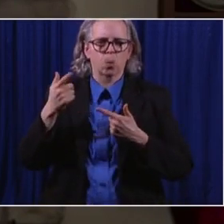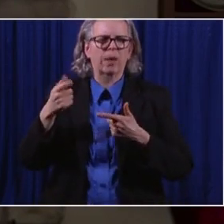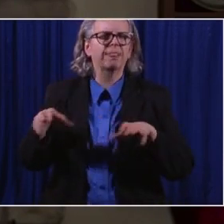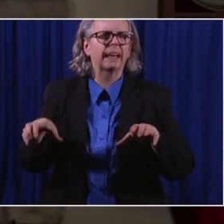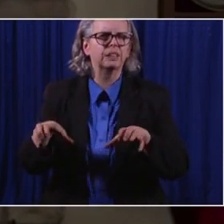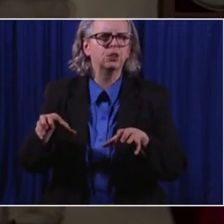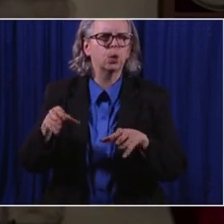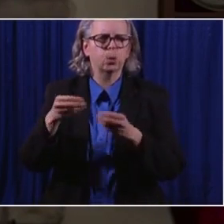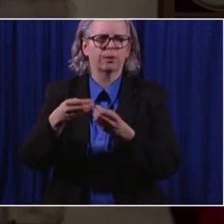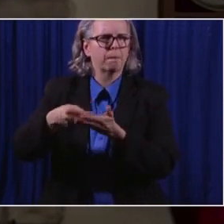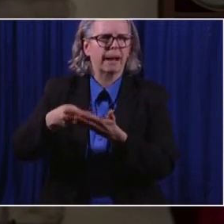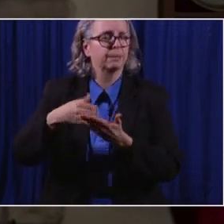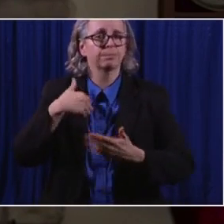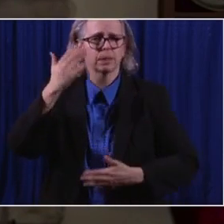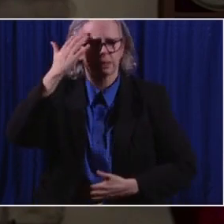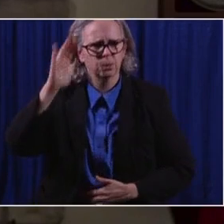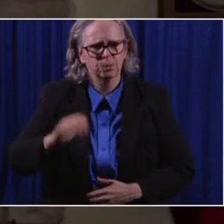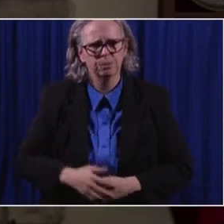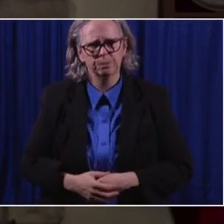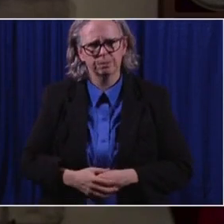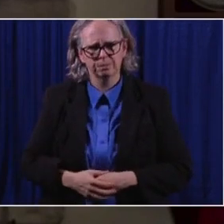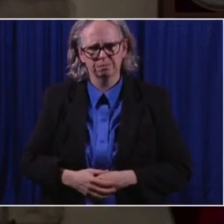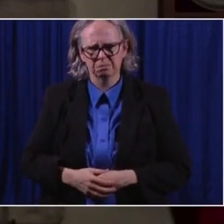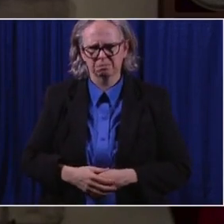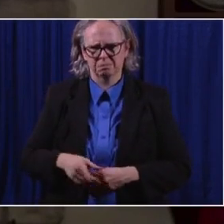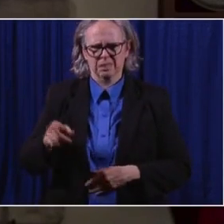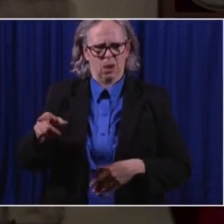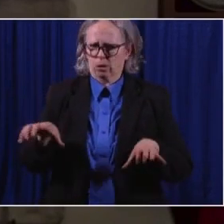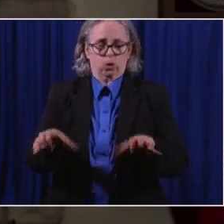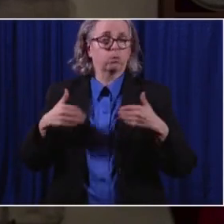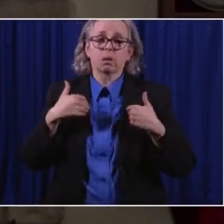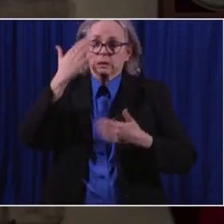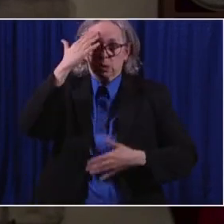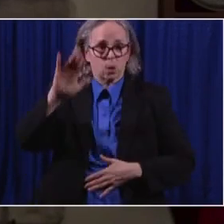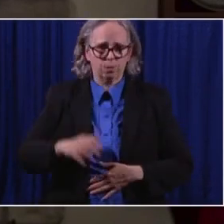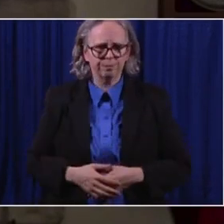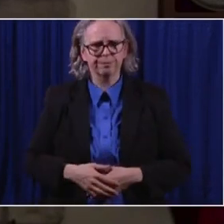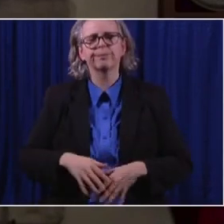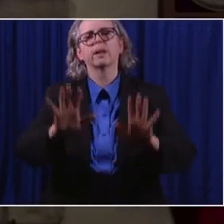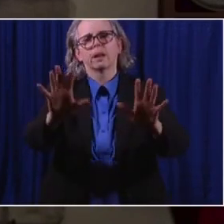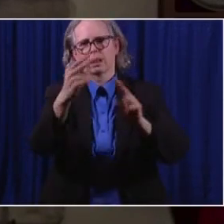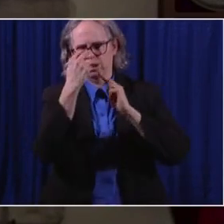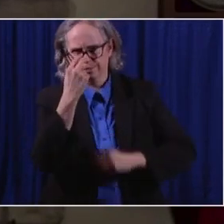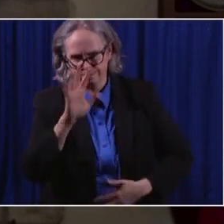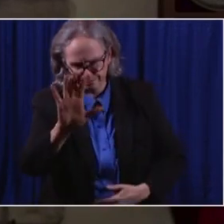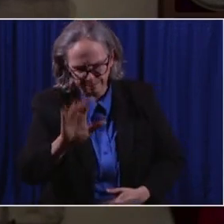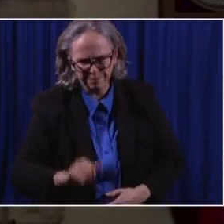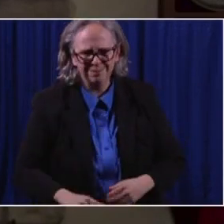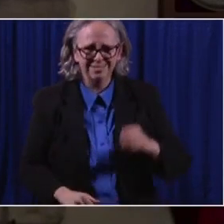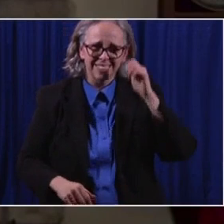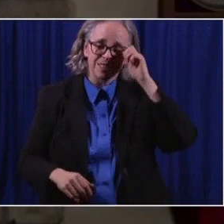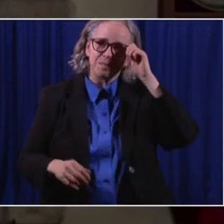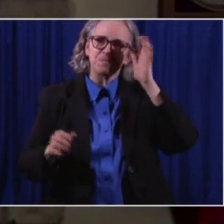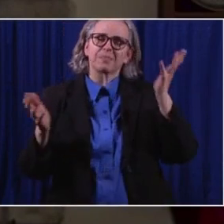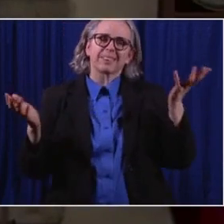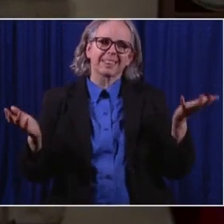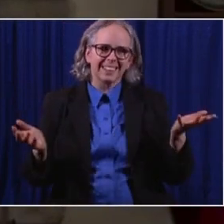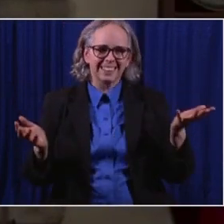No, I don't know what they're, I didn't know what they were doing. Look, I mean, you could tell, you'd see